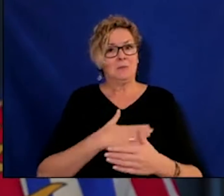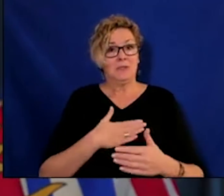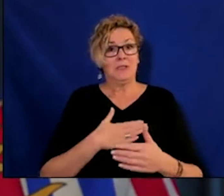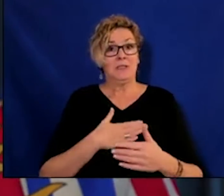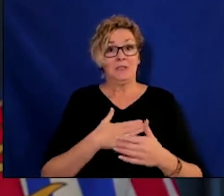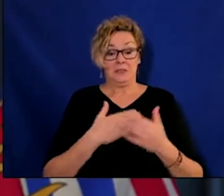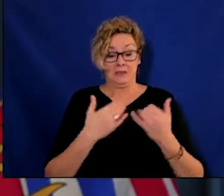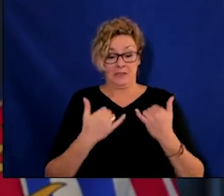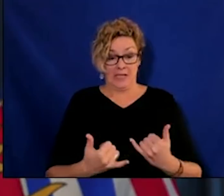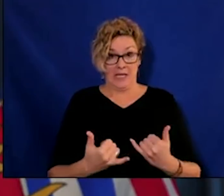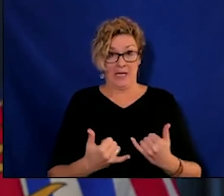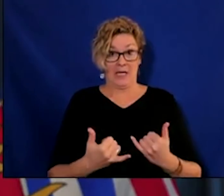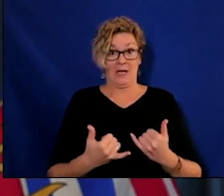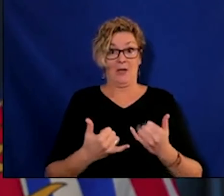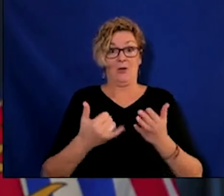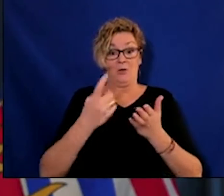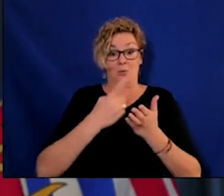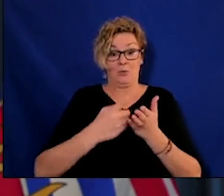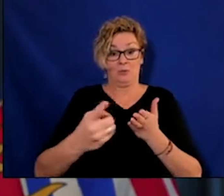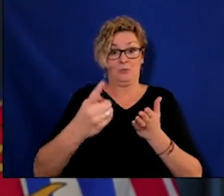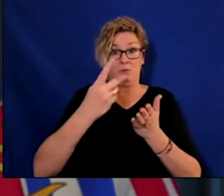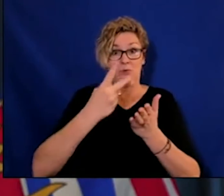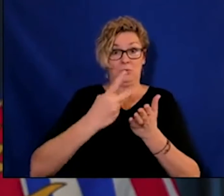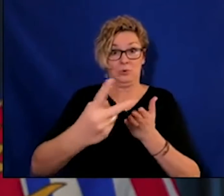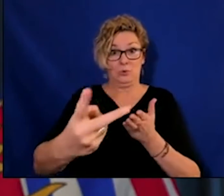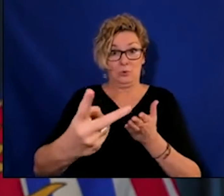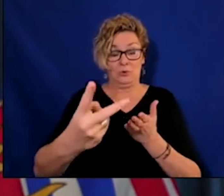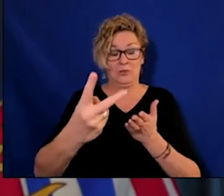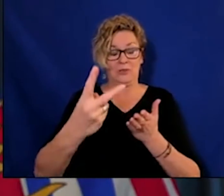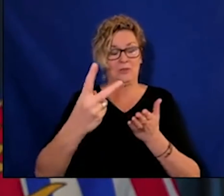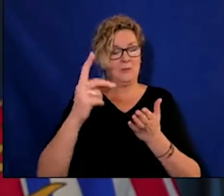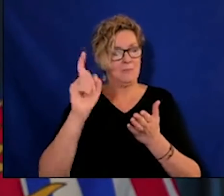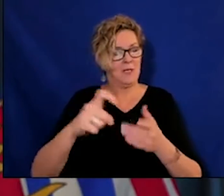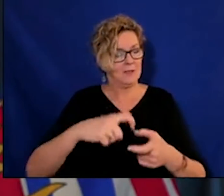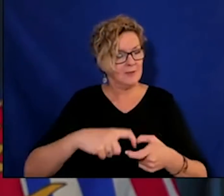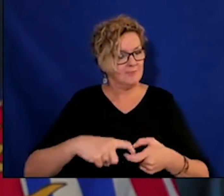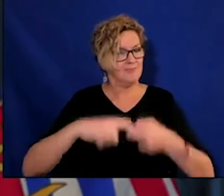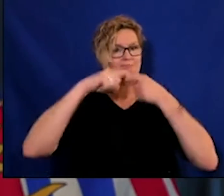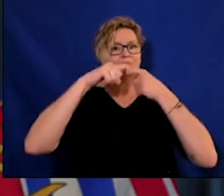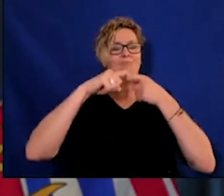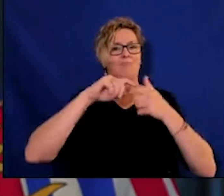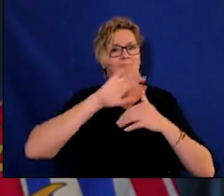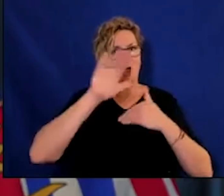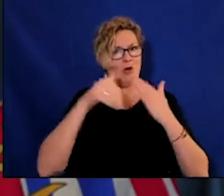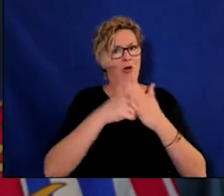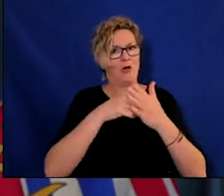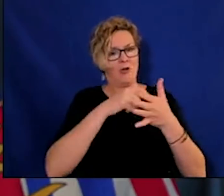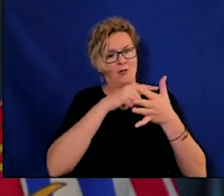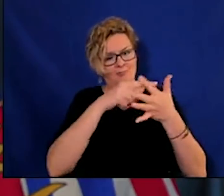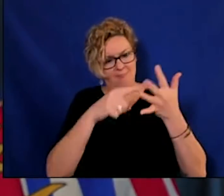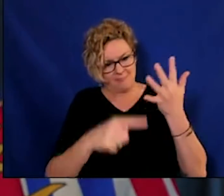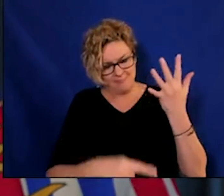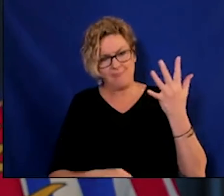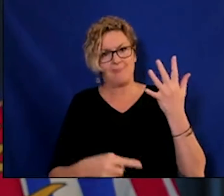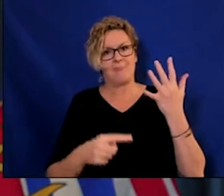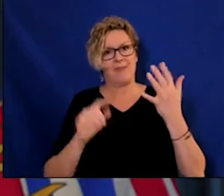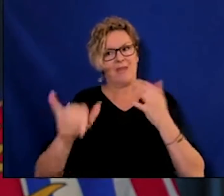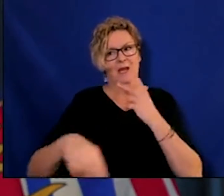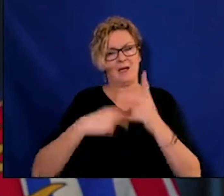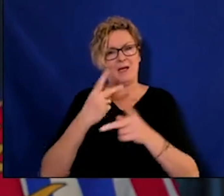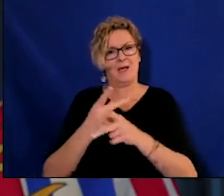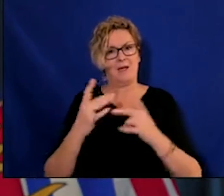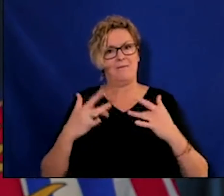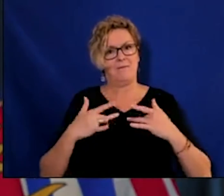all of us need to stop these events and pause so that we can get control of this virus.